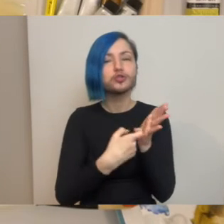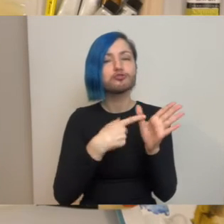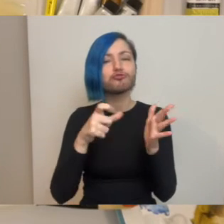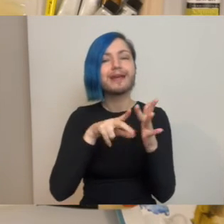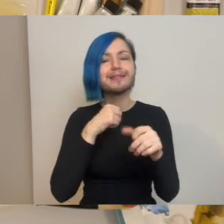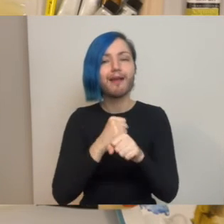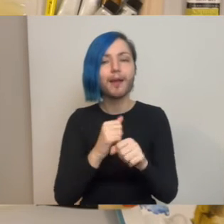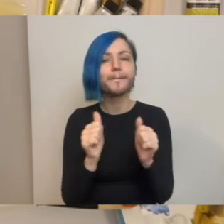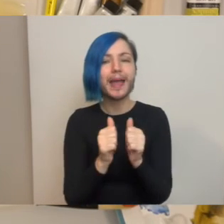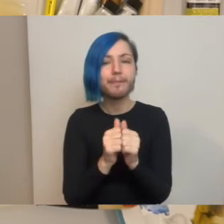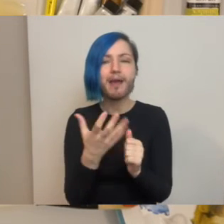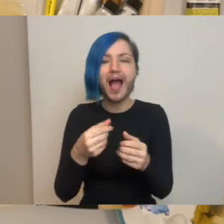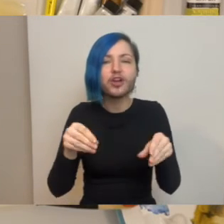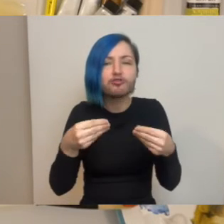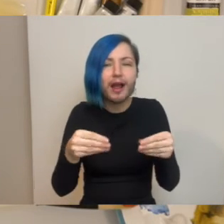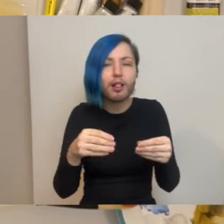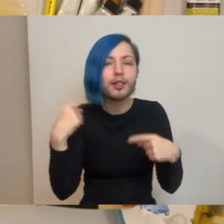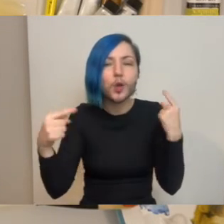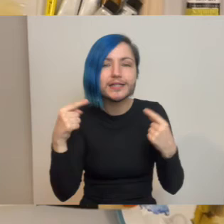Where will life